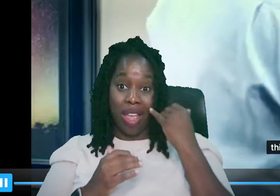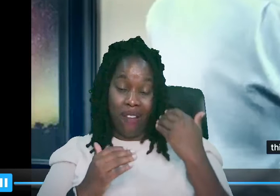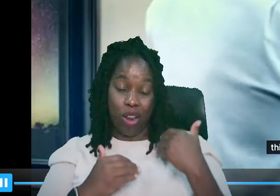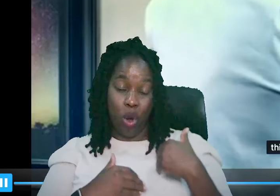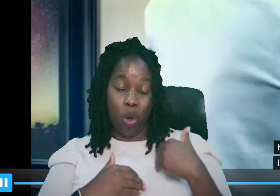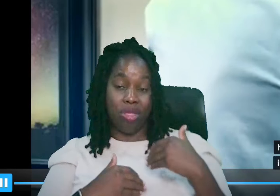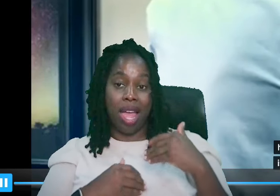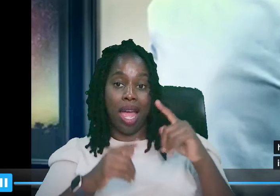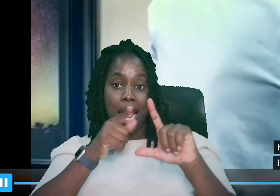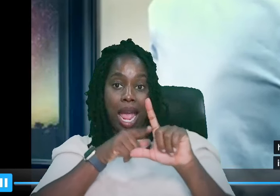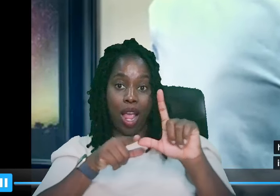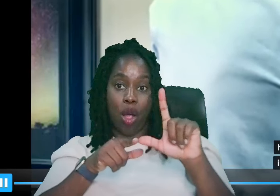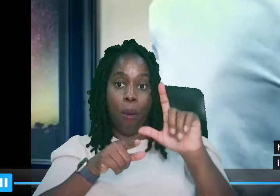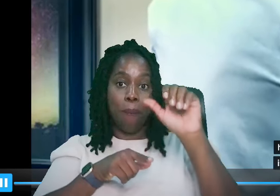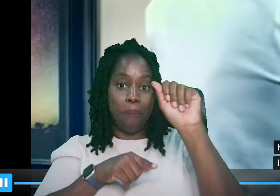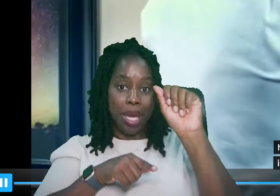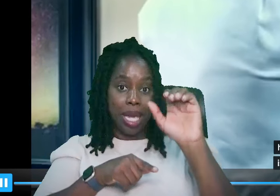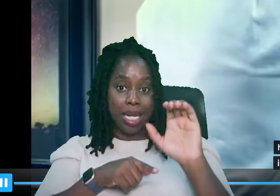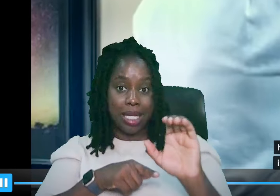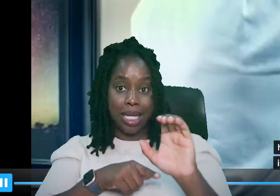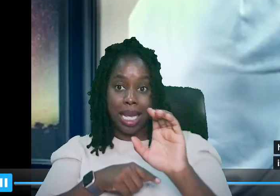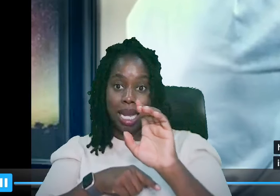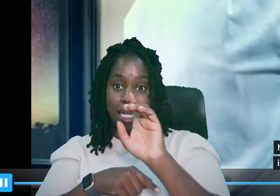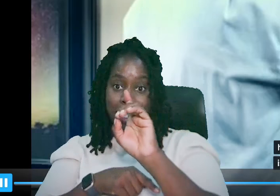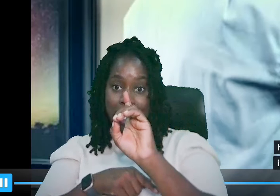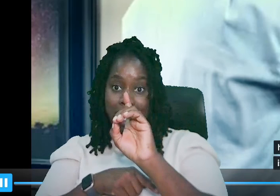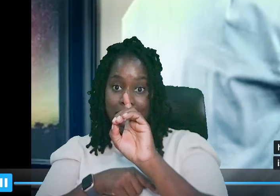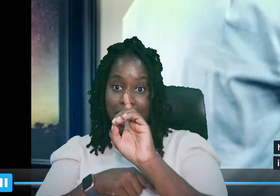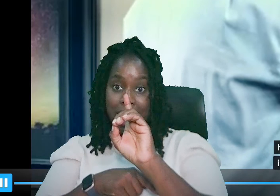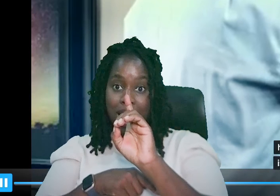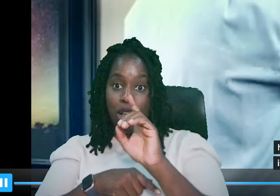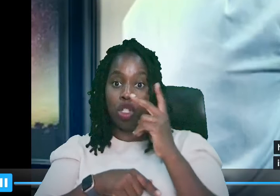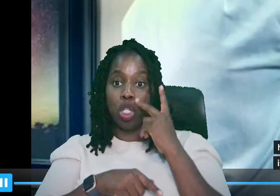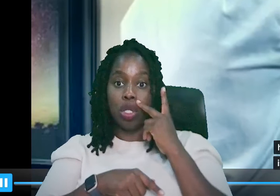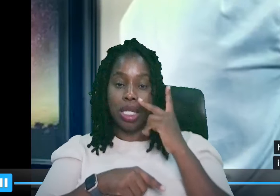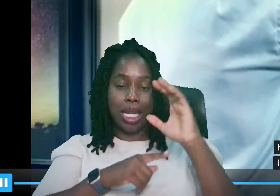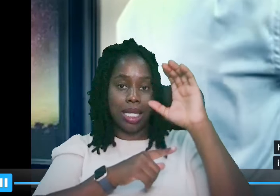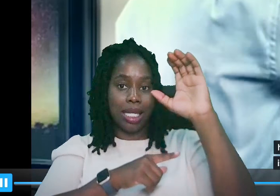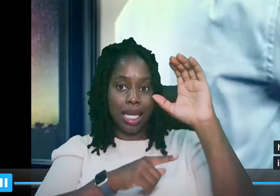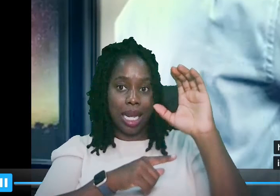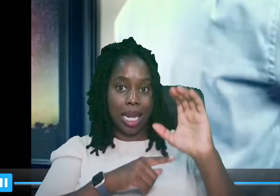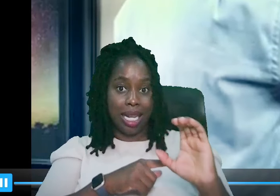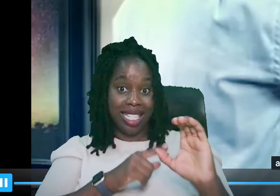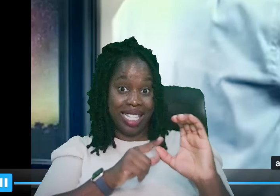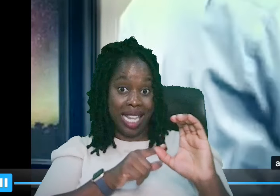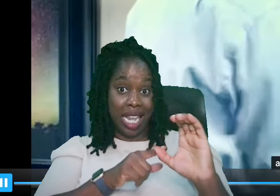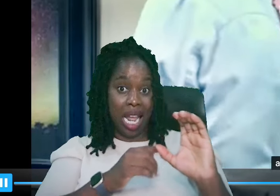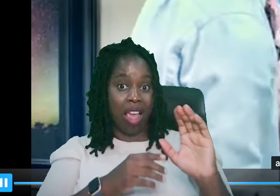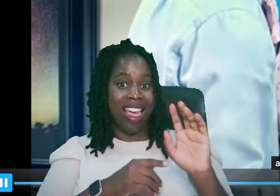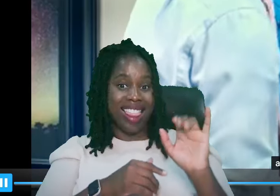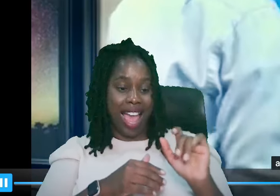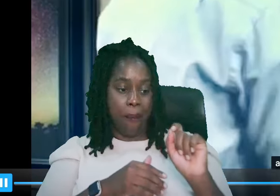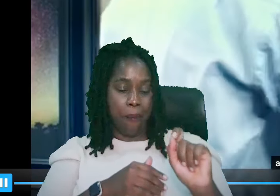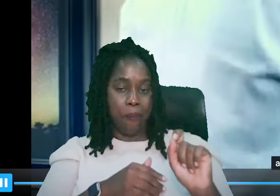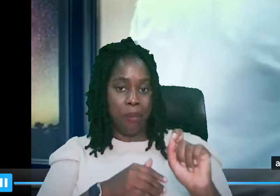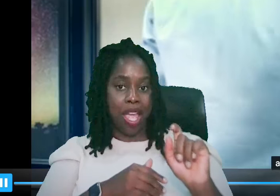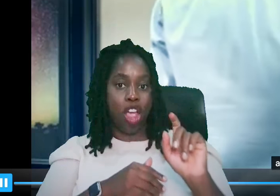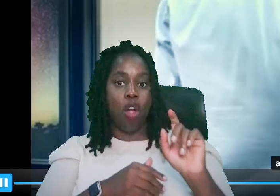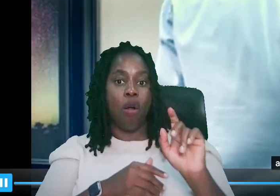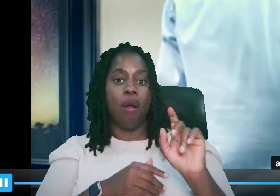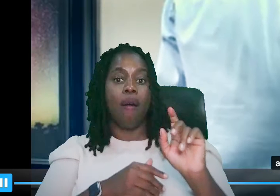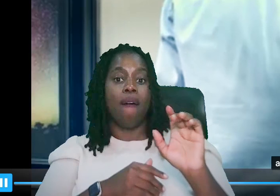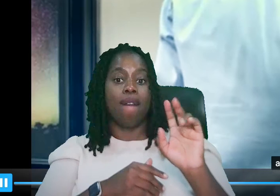BCD down here, angle BCD, you'll notice that C is my vertex, so it goes as the middle letter. It's a right angle. Well, I